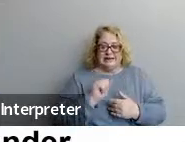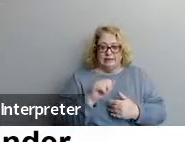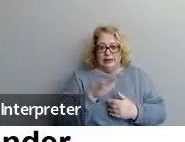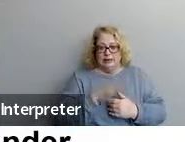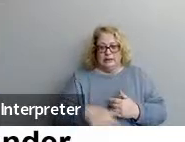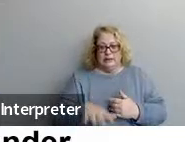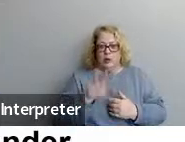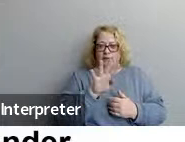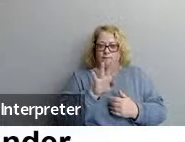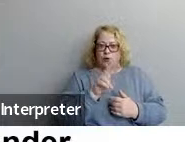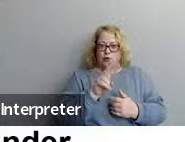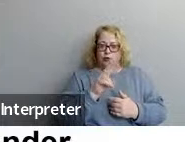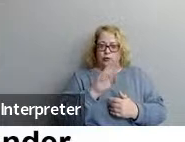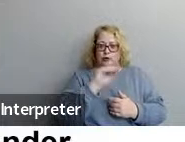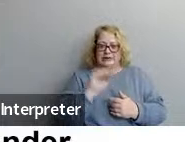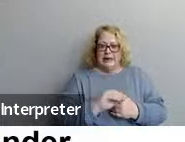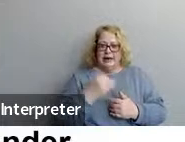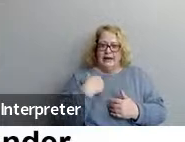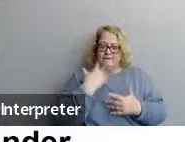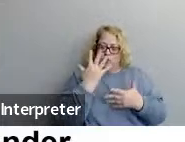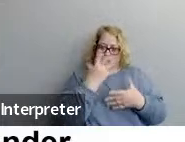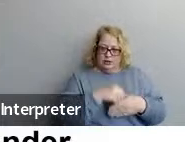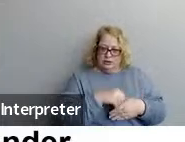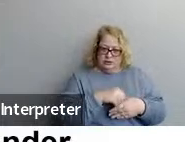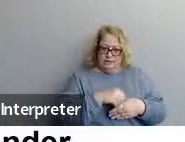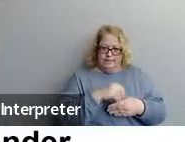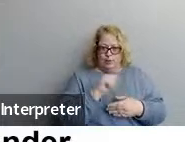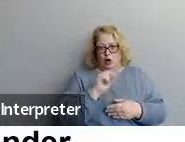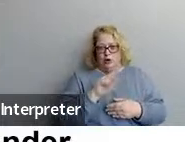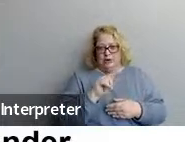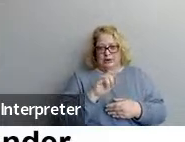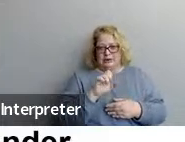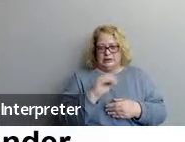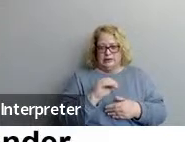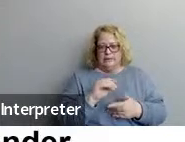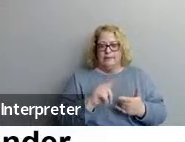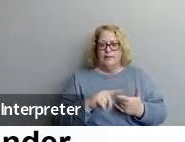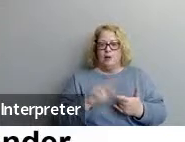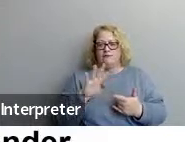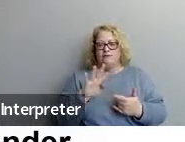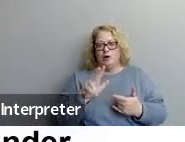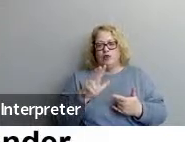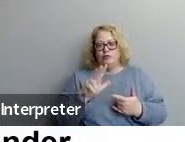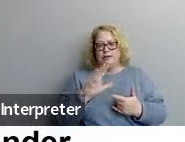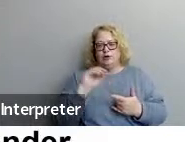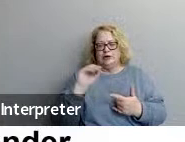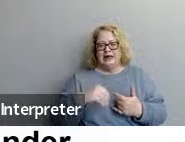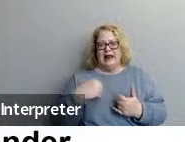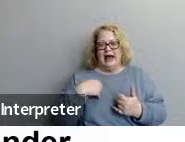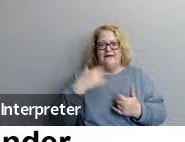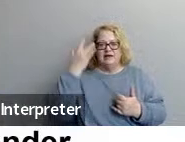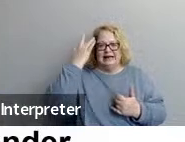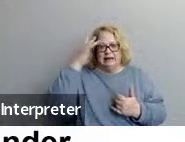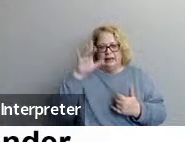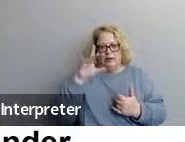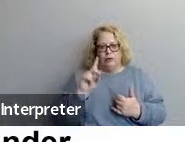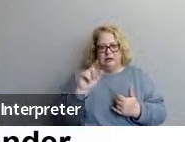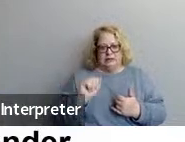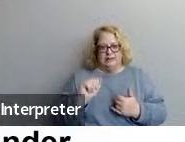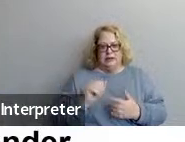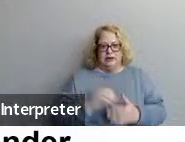about 42% have autism and about 43% have intellectual disabilities. So those are our two biggest